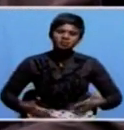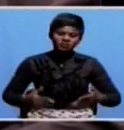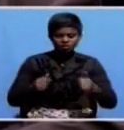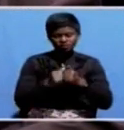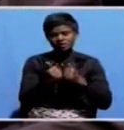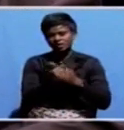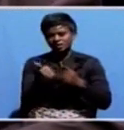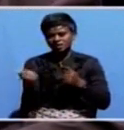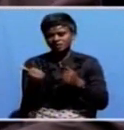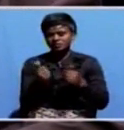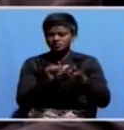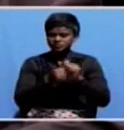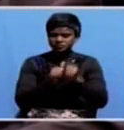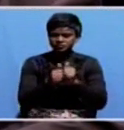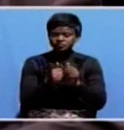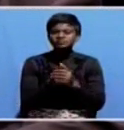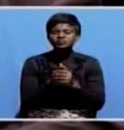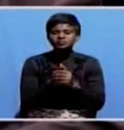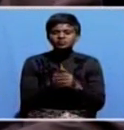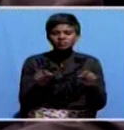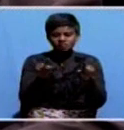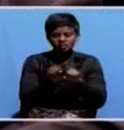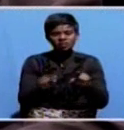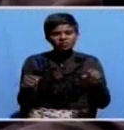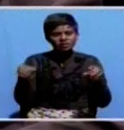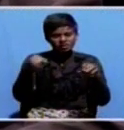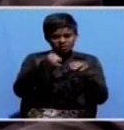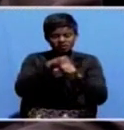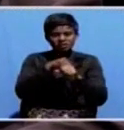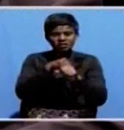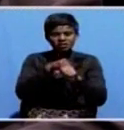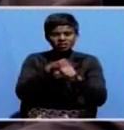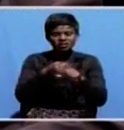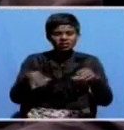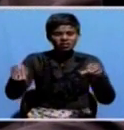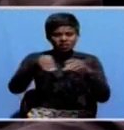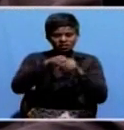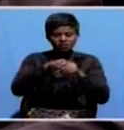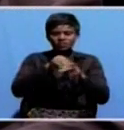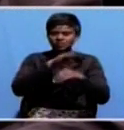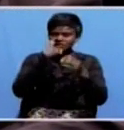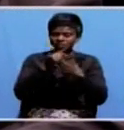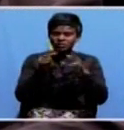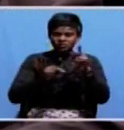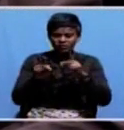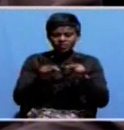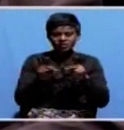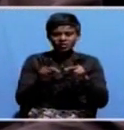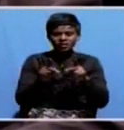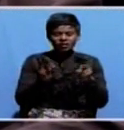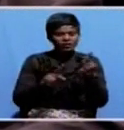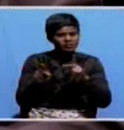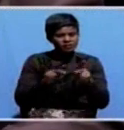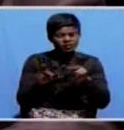boards. Now, and he couldn't really bring everyone we knew into cabinet. Otherwise, people would